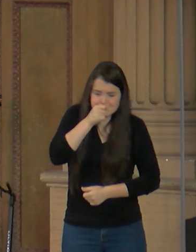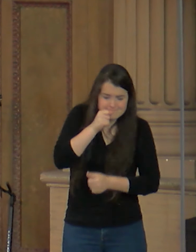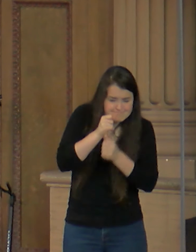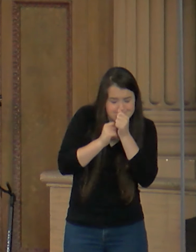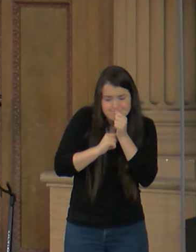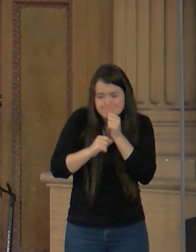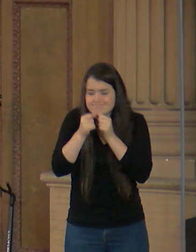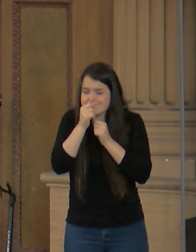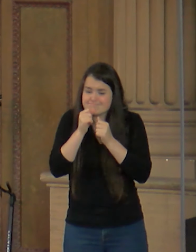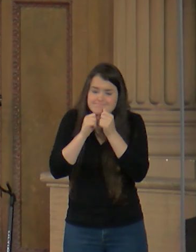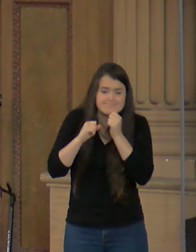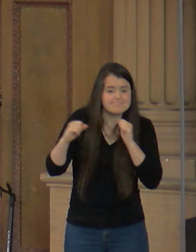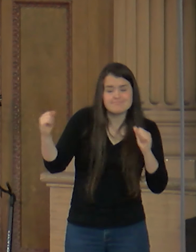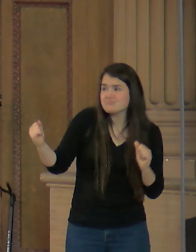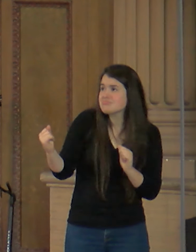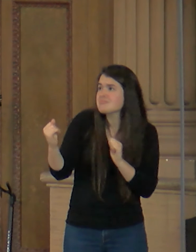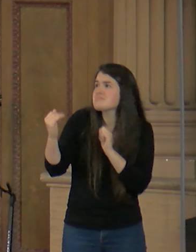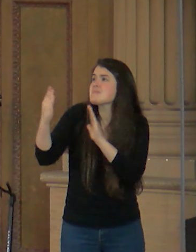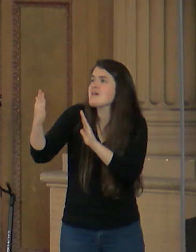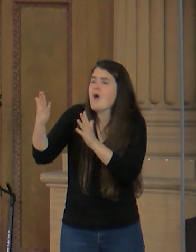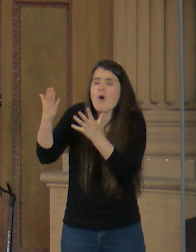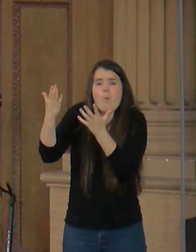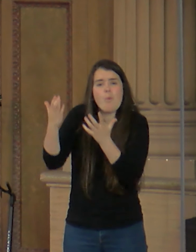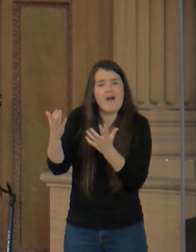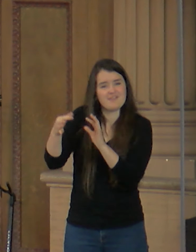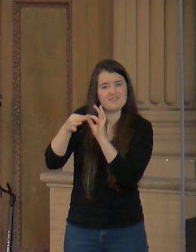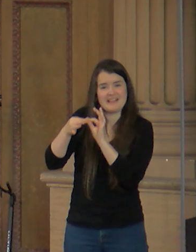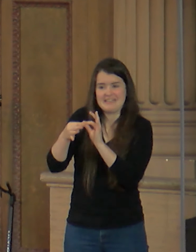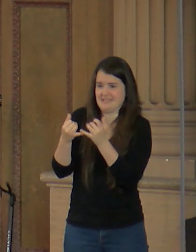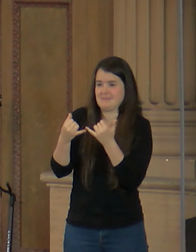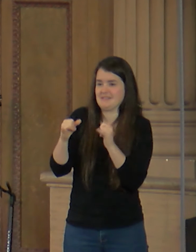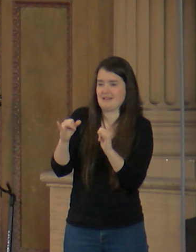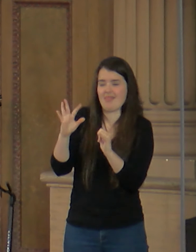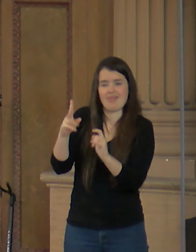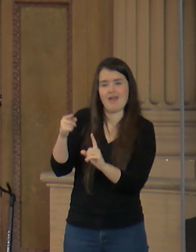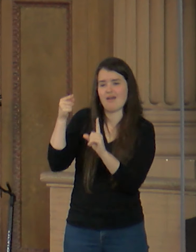before God. He persevered in that desire to have that relationship with him again.